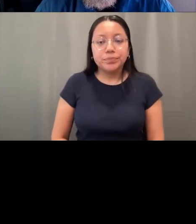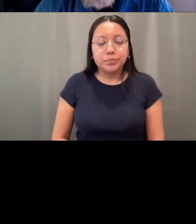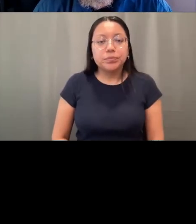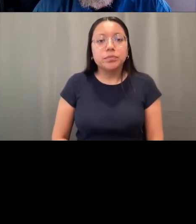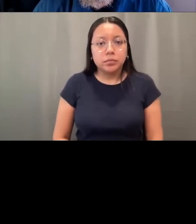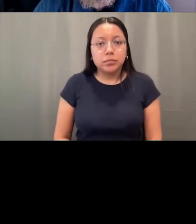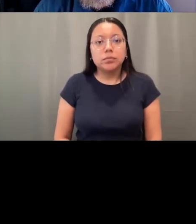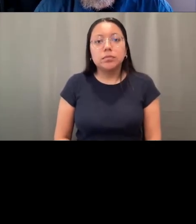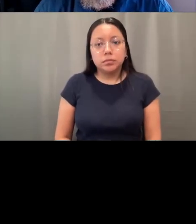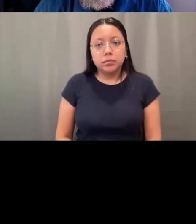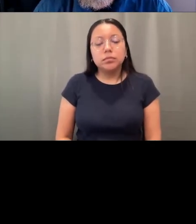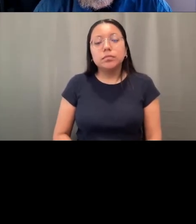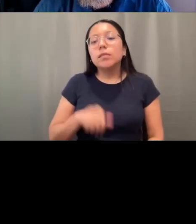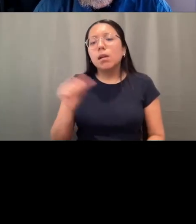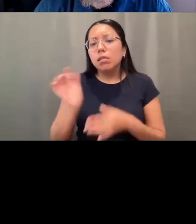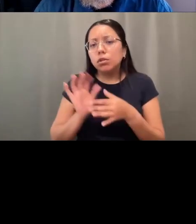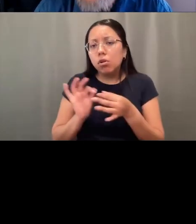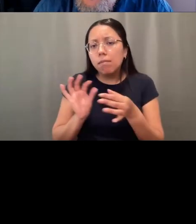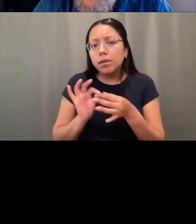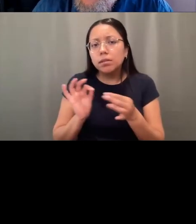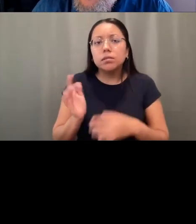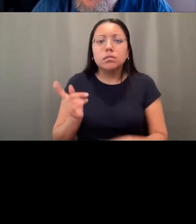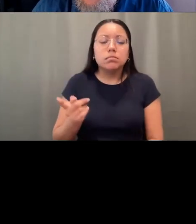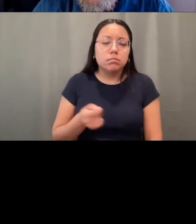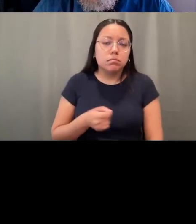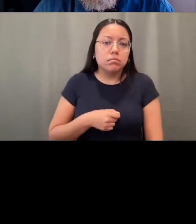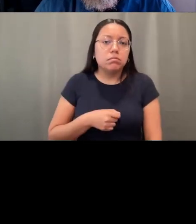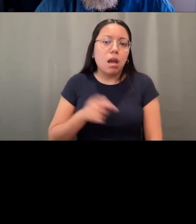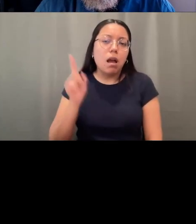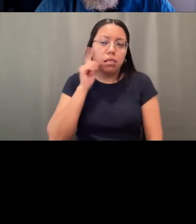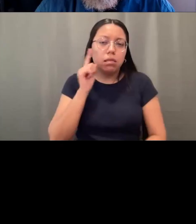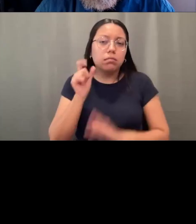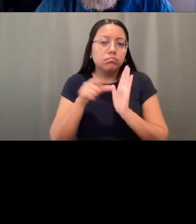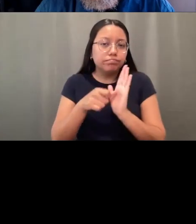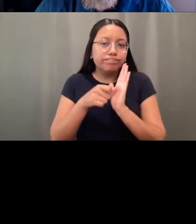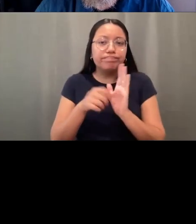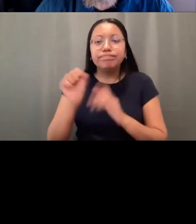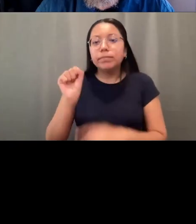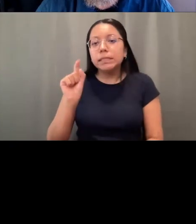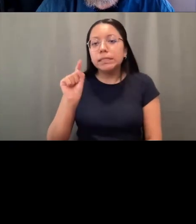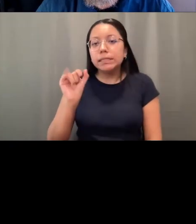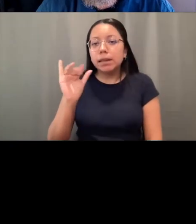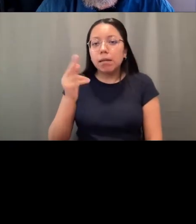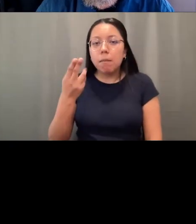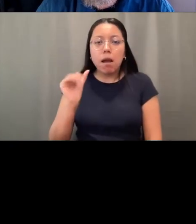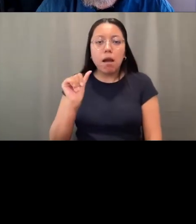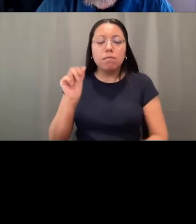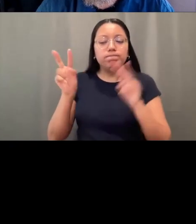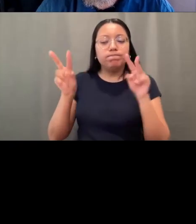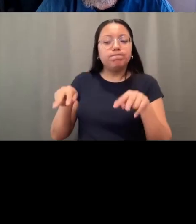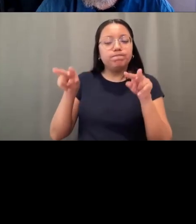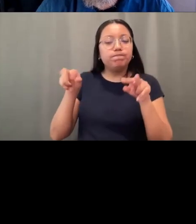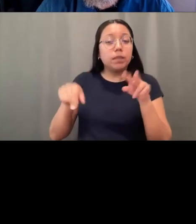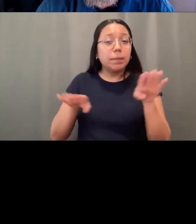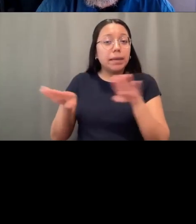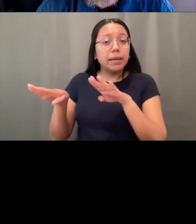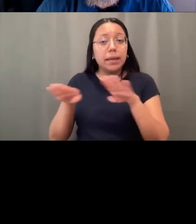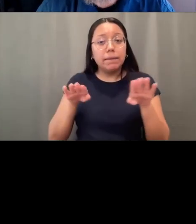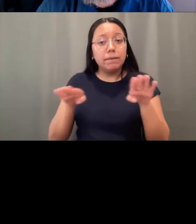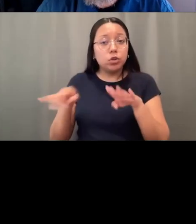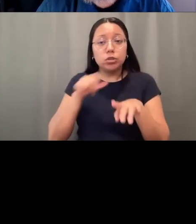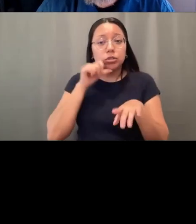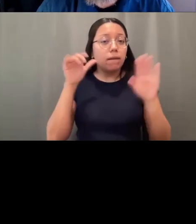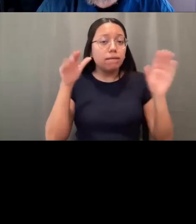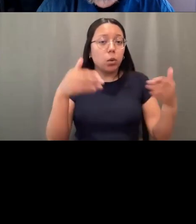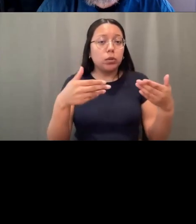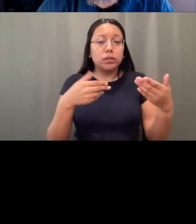So the other comments in the chat are, I think it also highlights the stigma around these behaviors rather than focusing on emotional distress. They